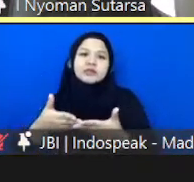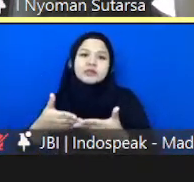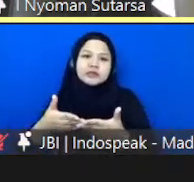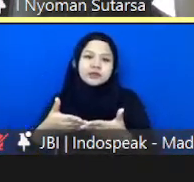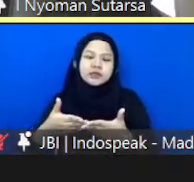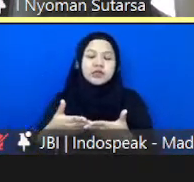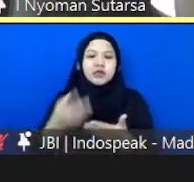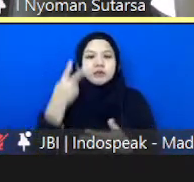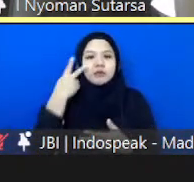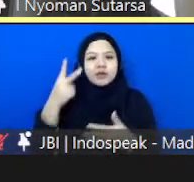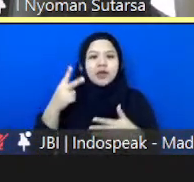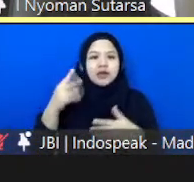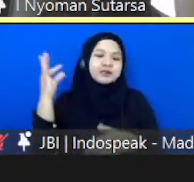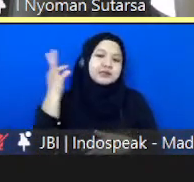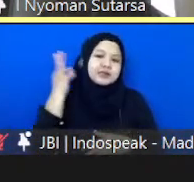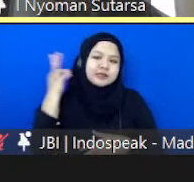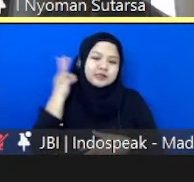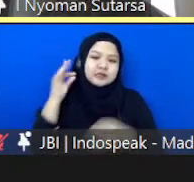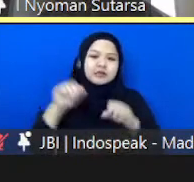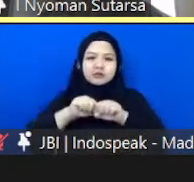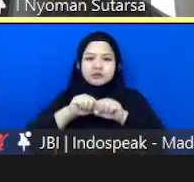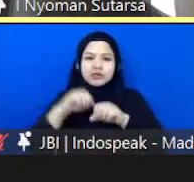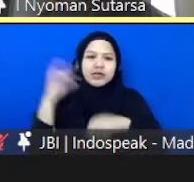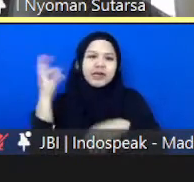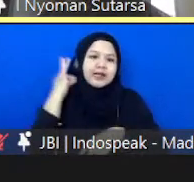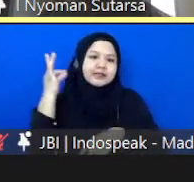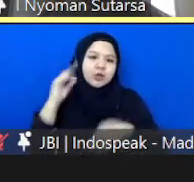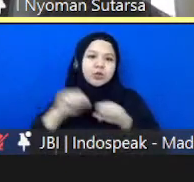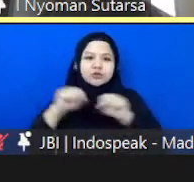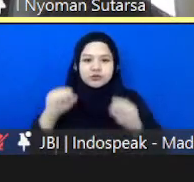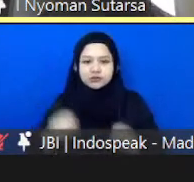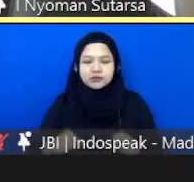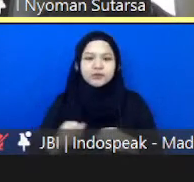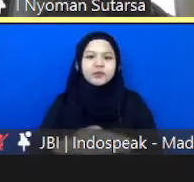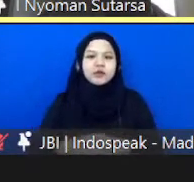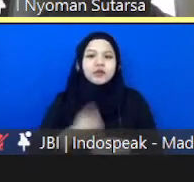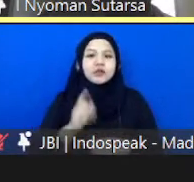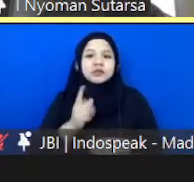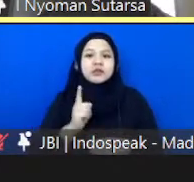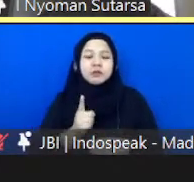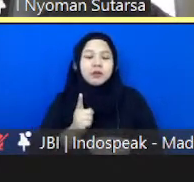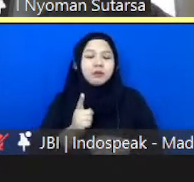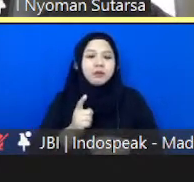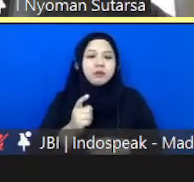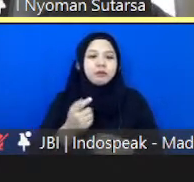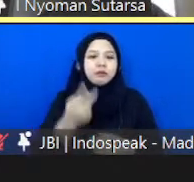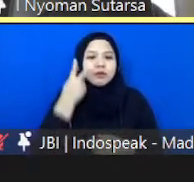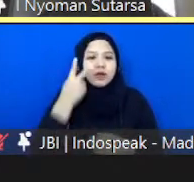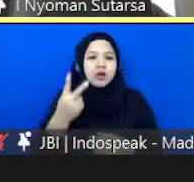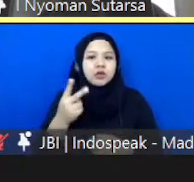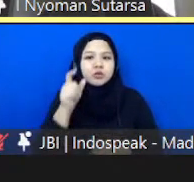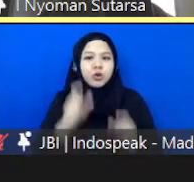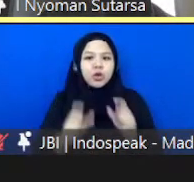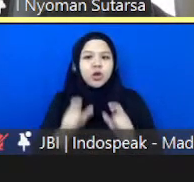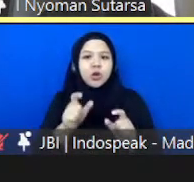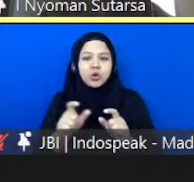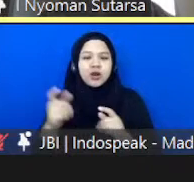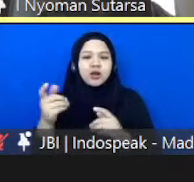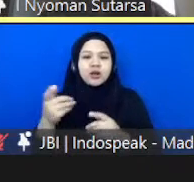COVID-19 pandemic, the interconnected systemic risks affecting people's access to healthcare are becoming more visible than